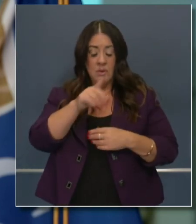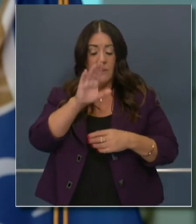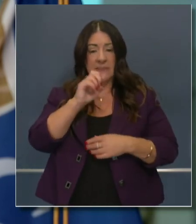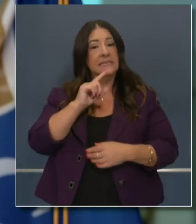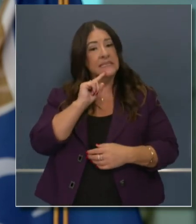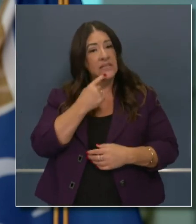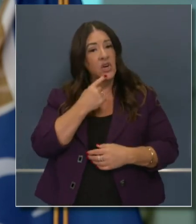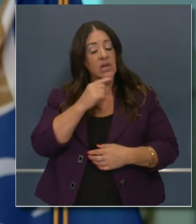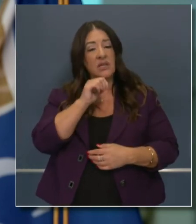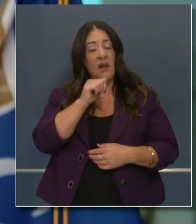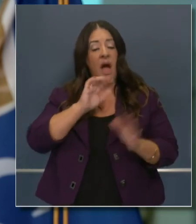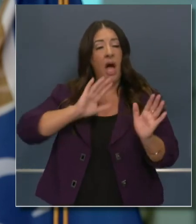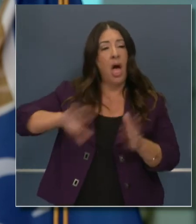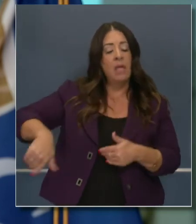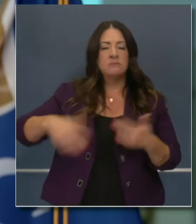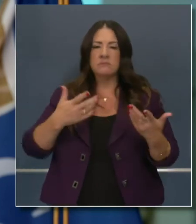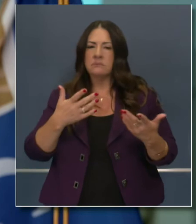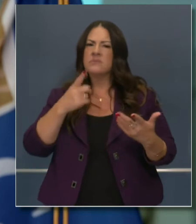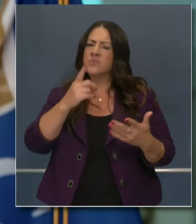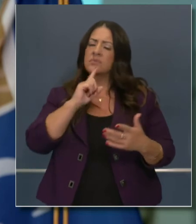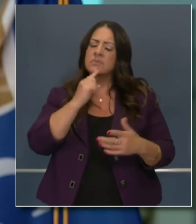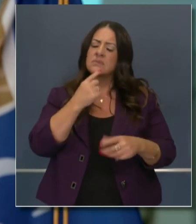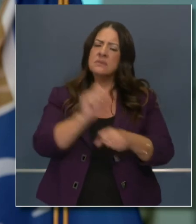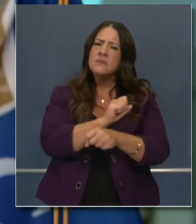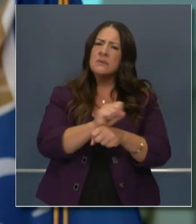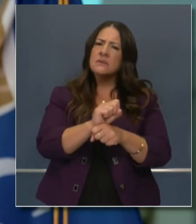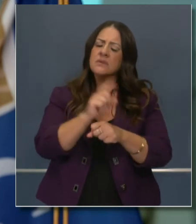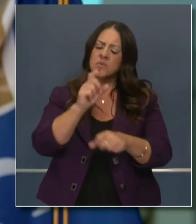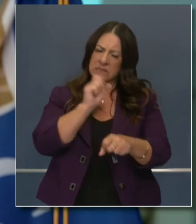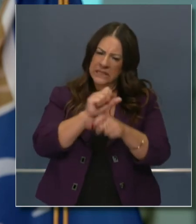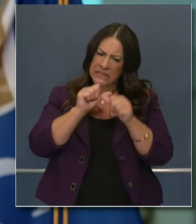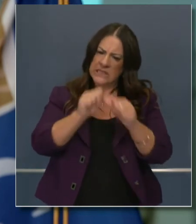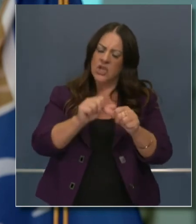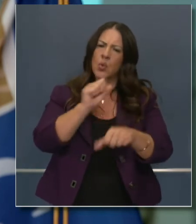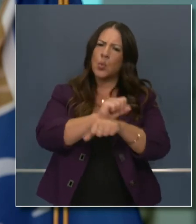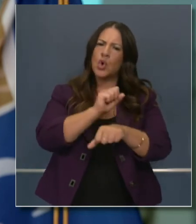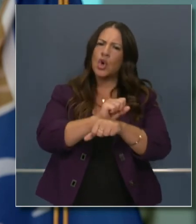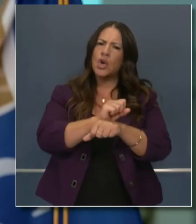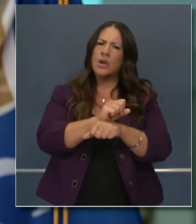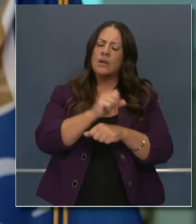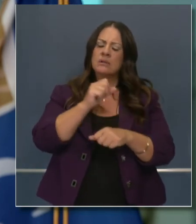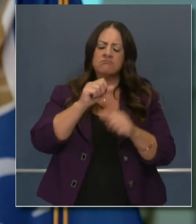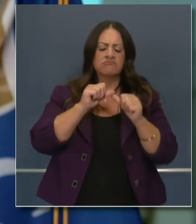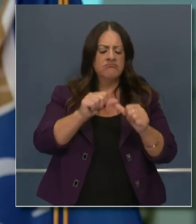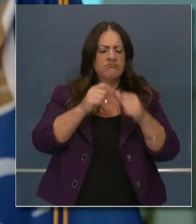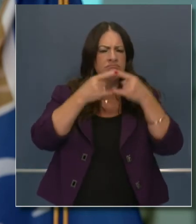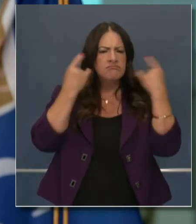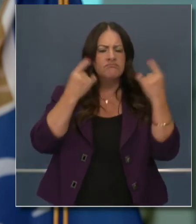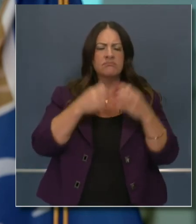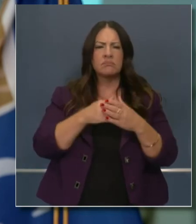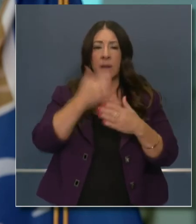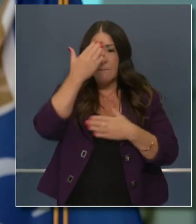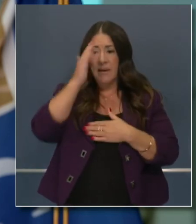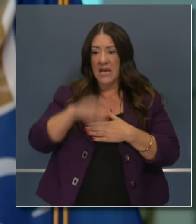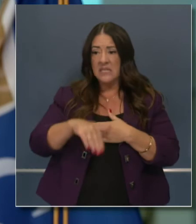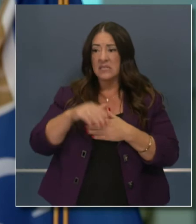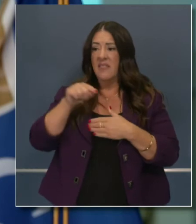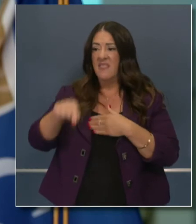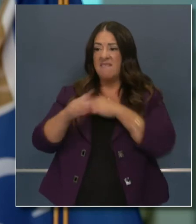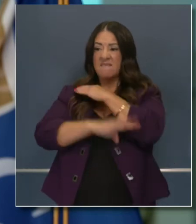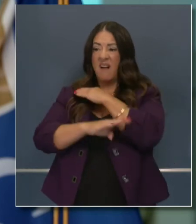their guard down, take seriously this moment as we transition through the fall and hopefully into spring, where we have a